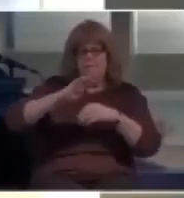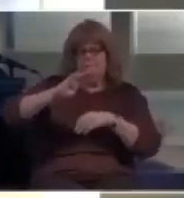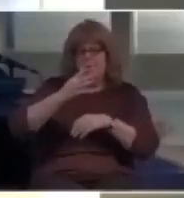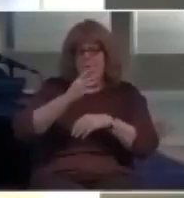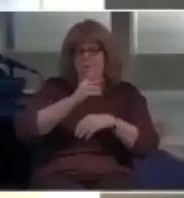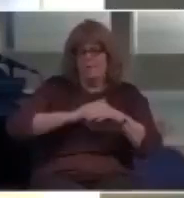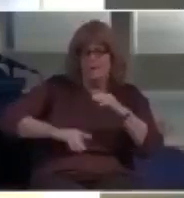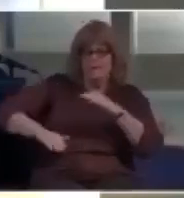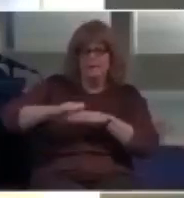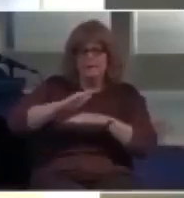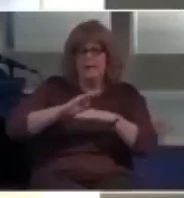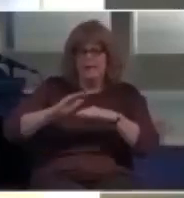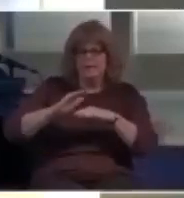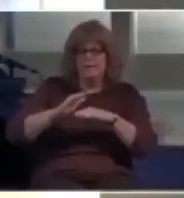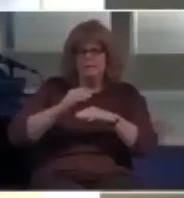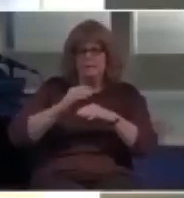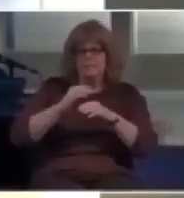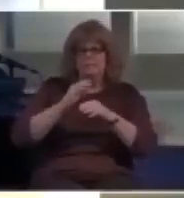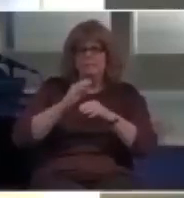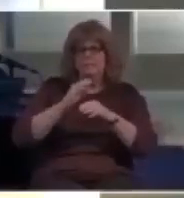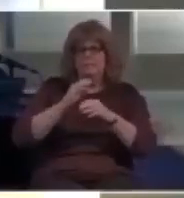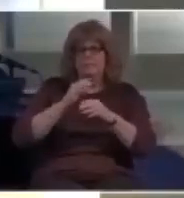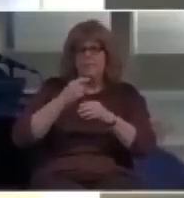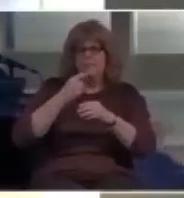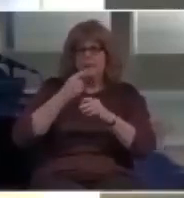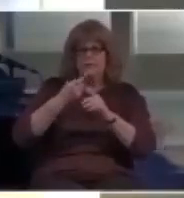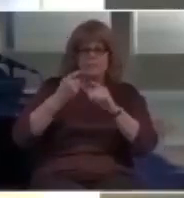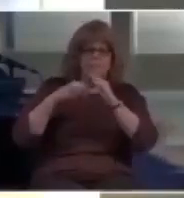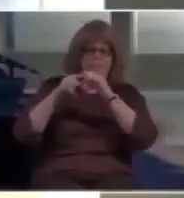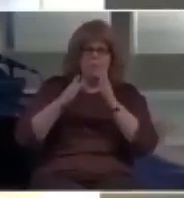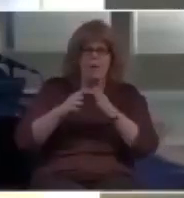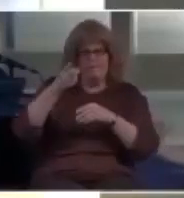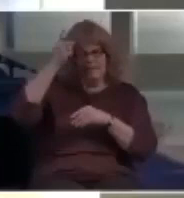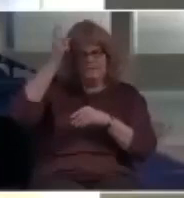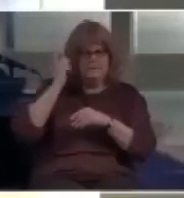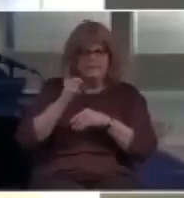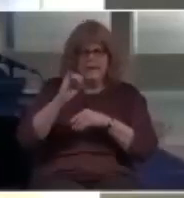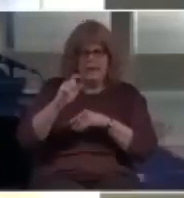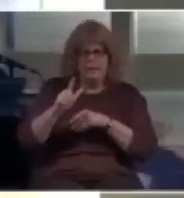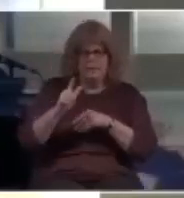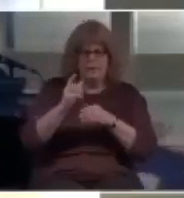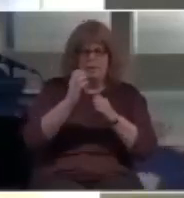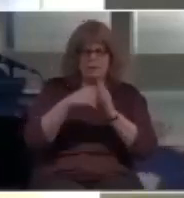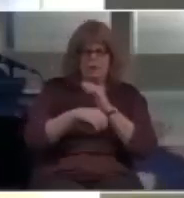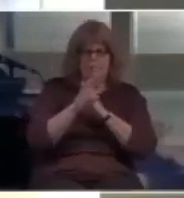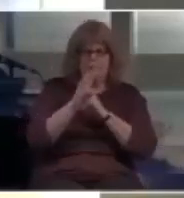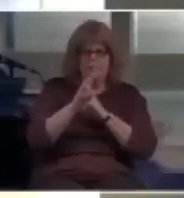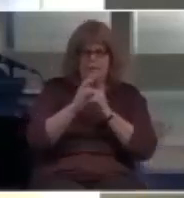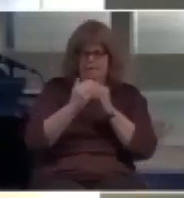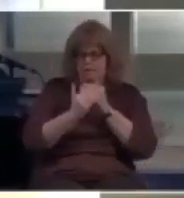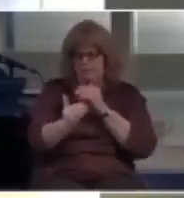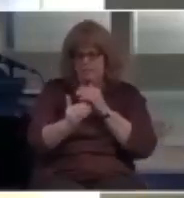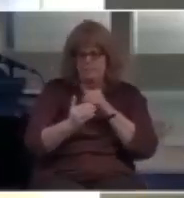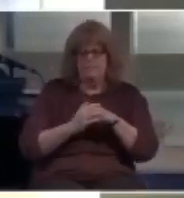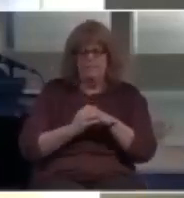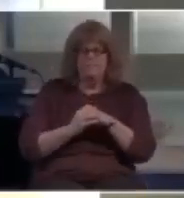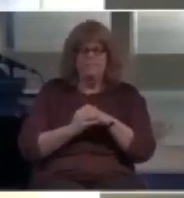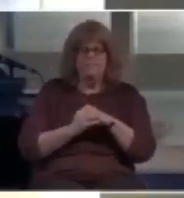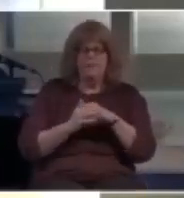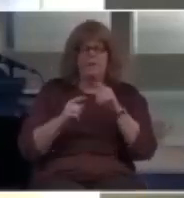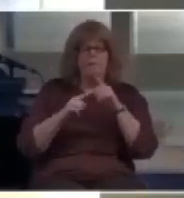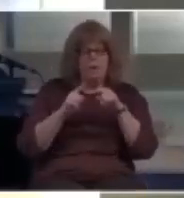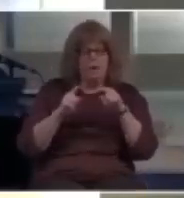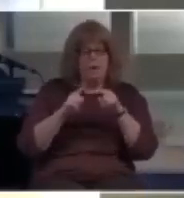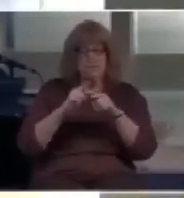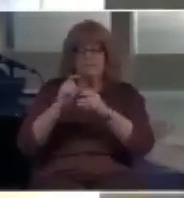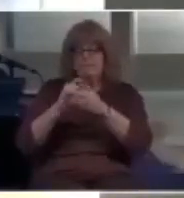kingdom mentioned by the prophet Daniel in Daniel 7 and following. But then when you